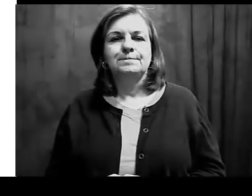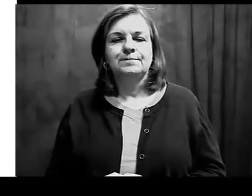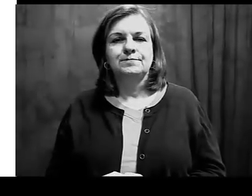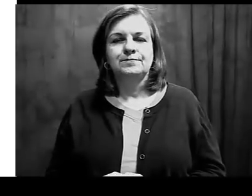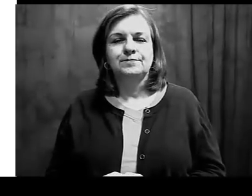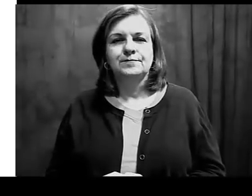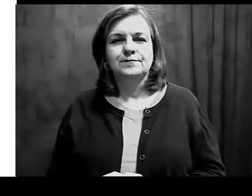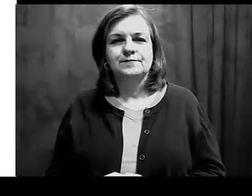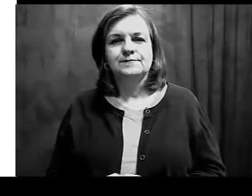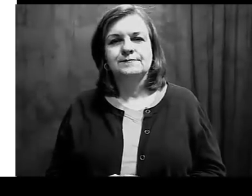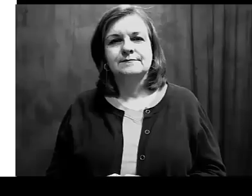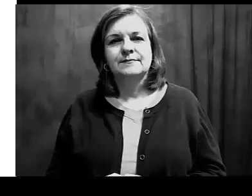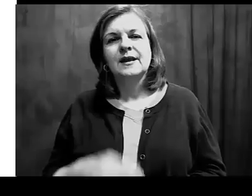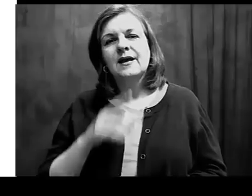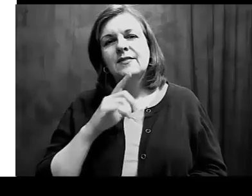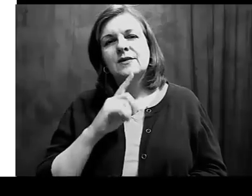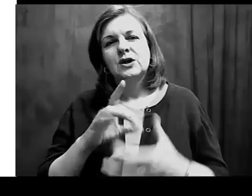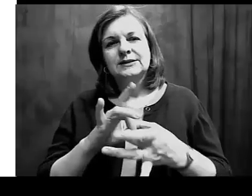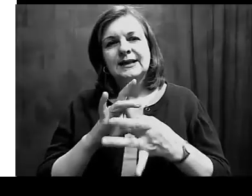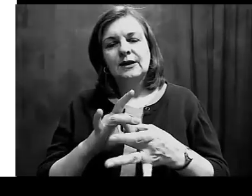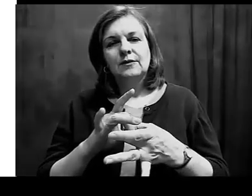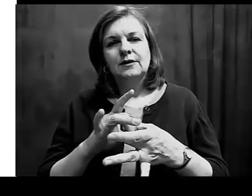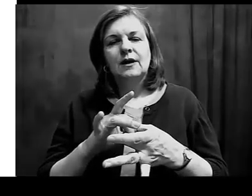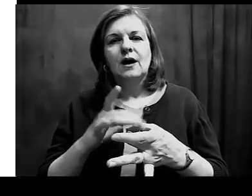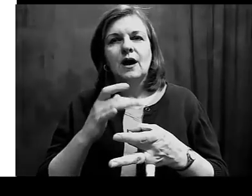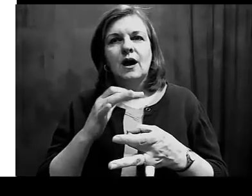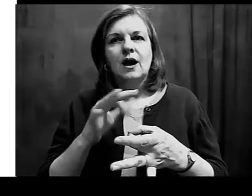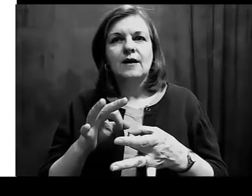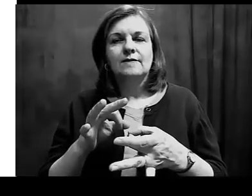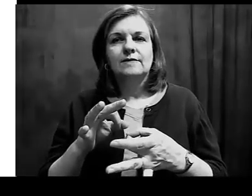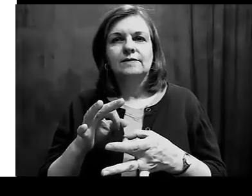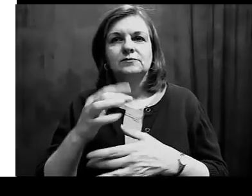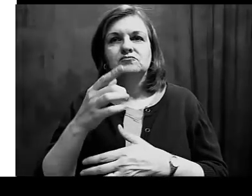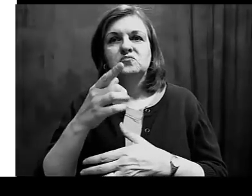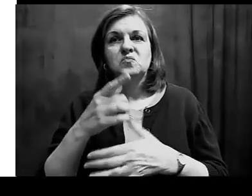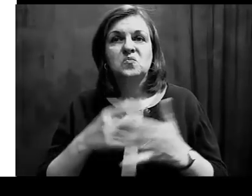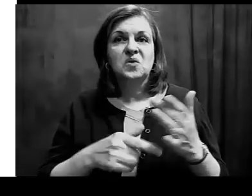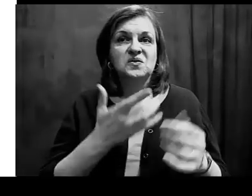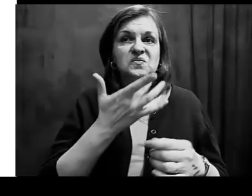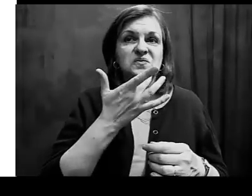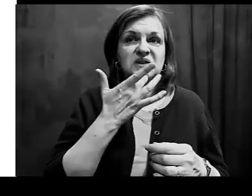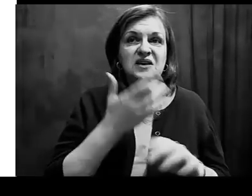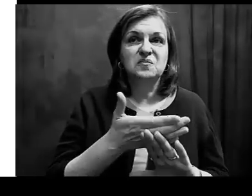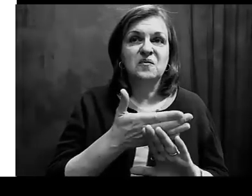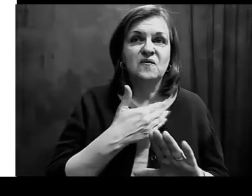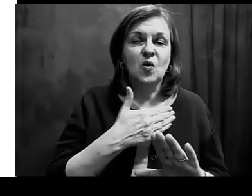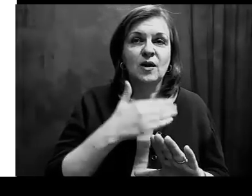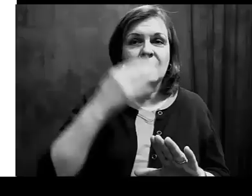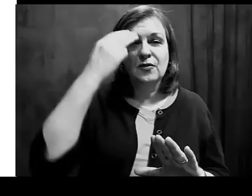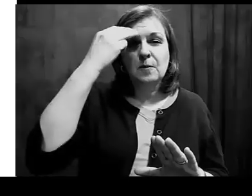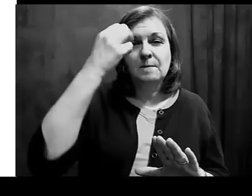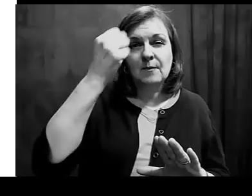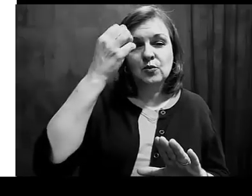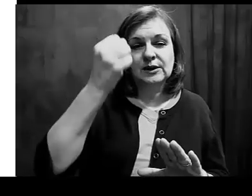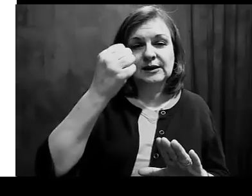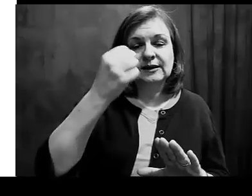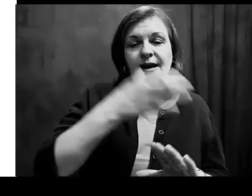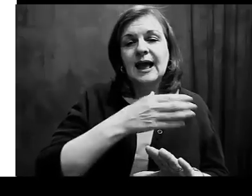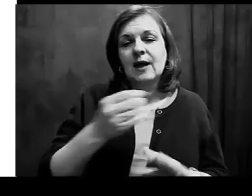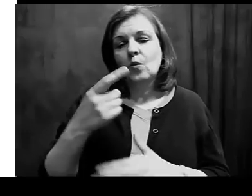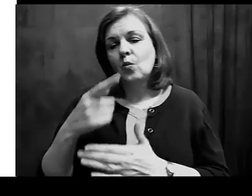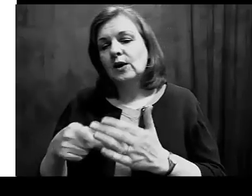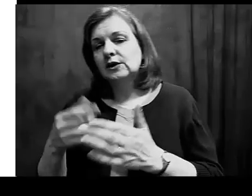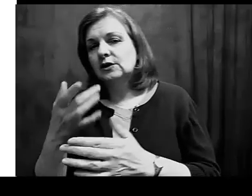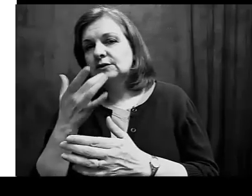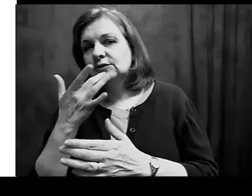is to look for this connection between your memories of what you've actually tasted or smelled before and what